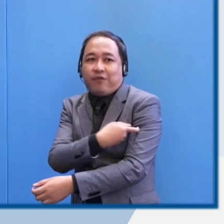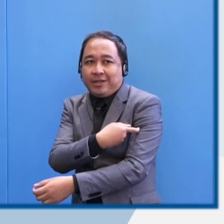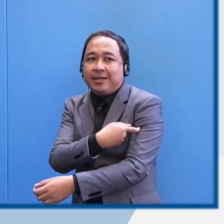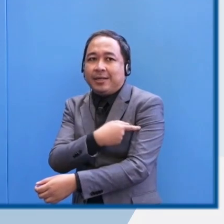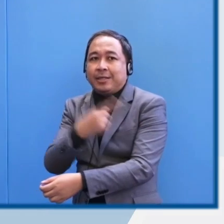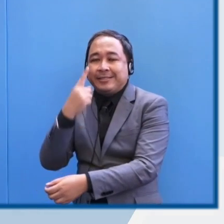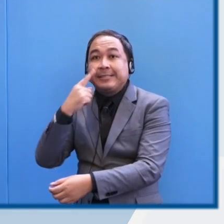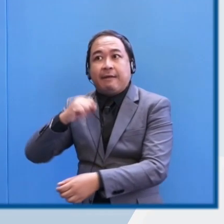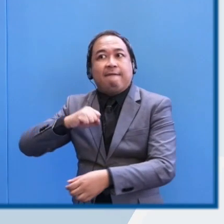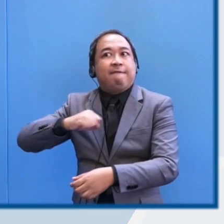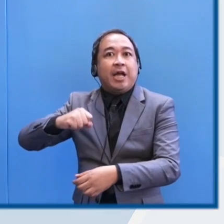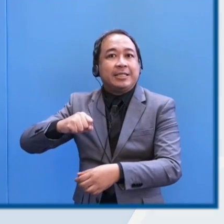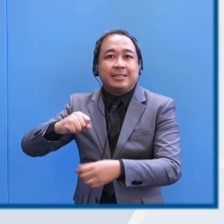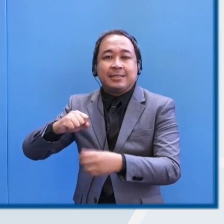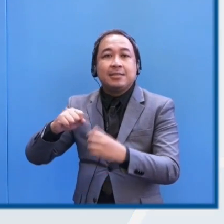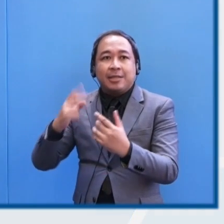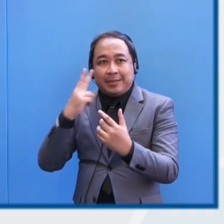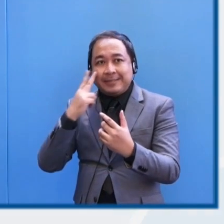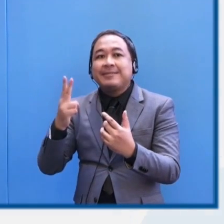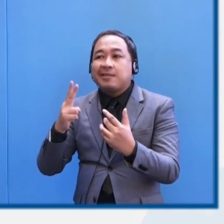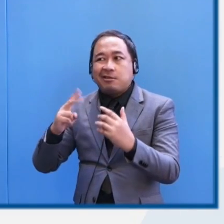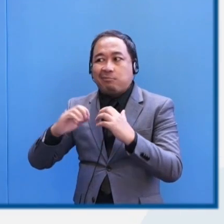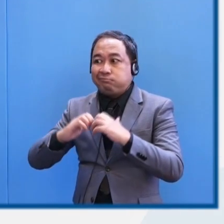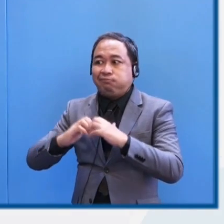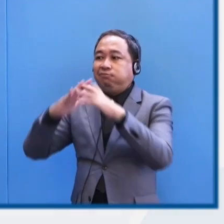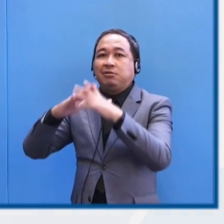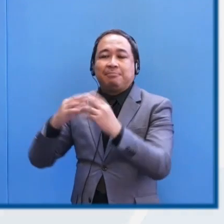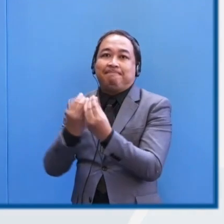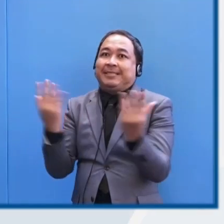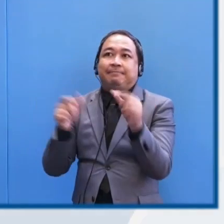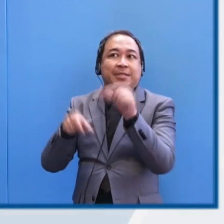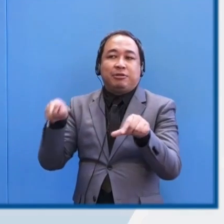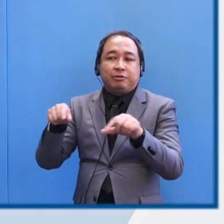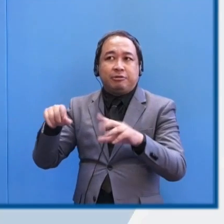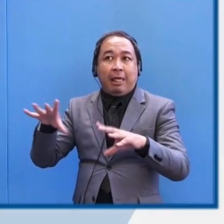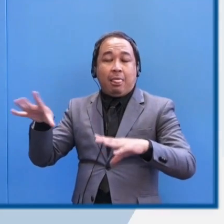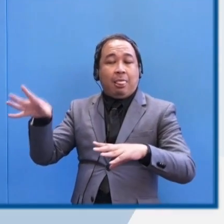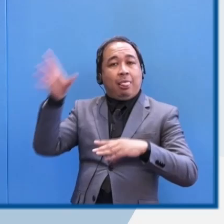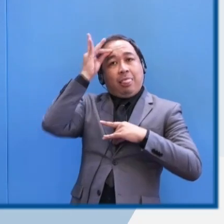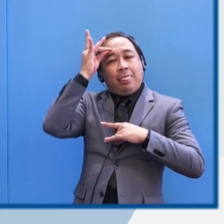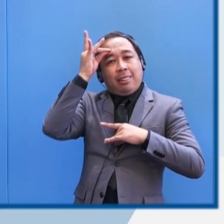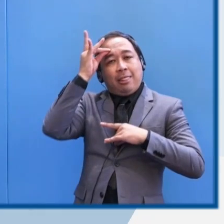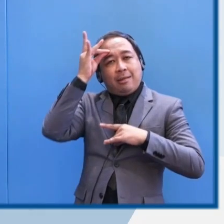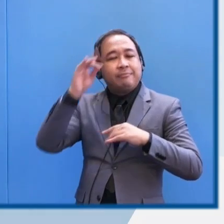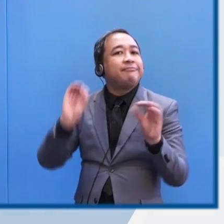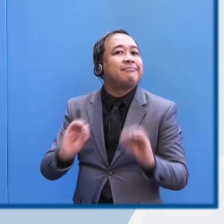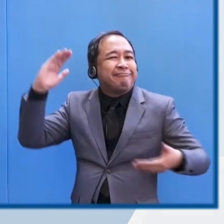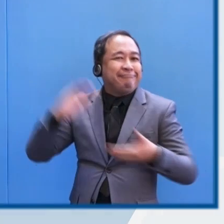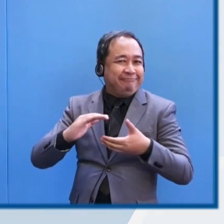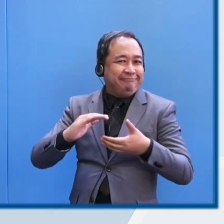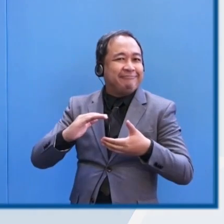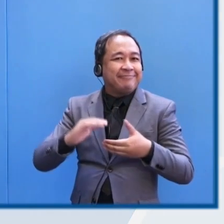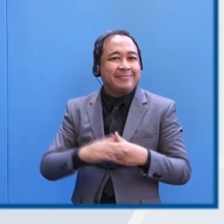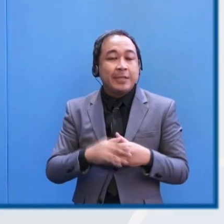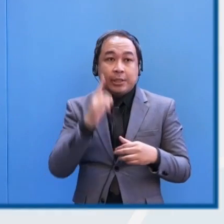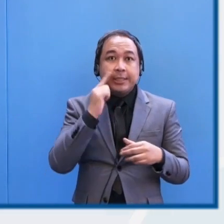change, the impact of the climate change, we would not have been actually experiencing, we would not have been recognizing it without the scientists, by the way. We recognized it, they have a role